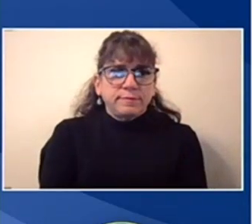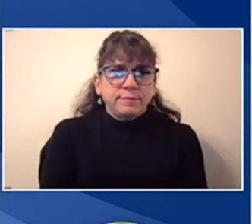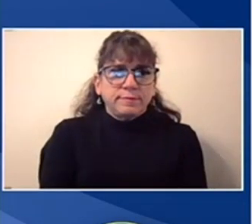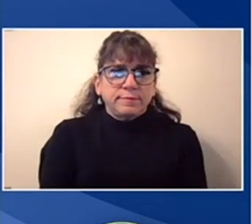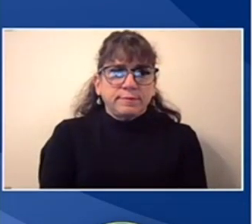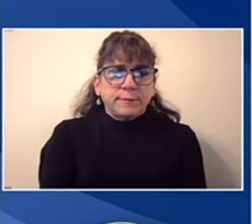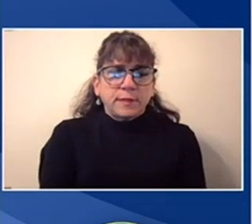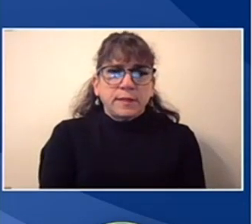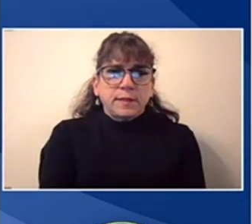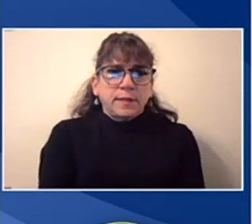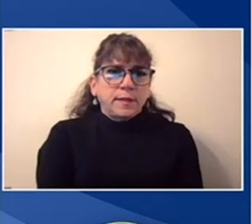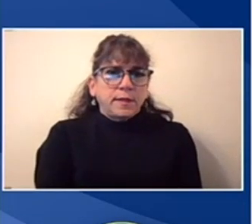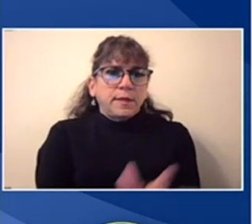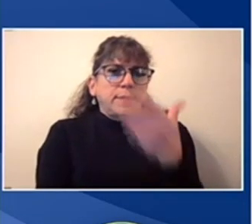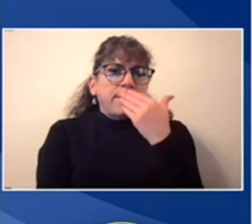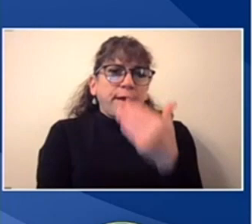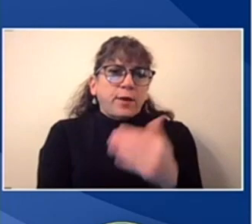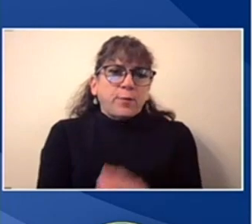Okay, thank you.